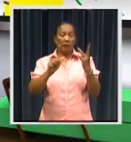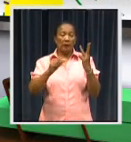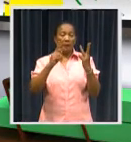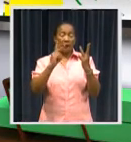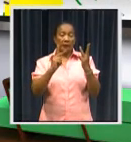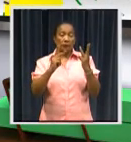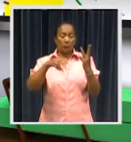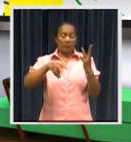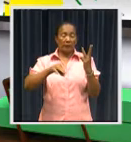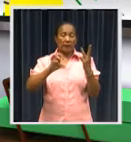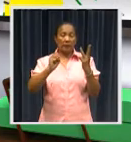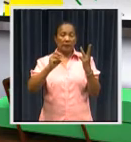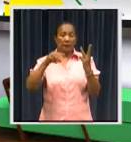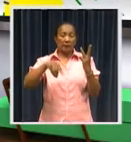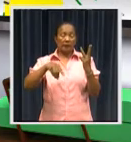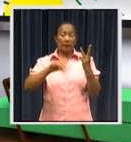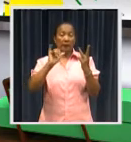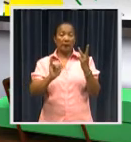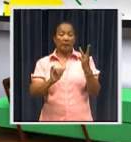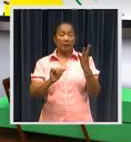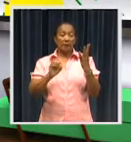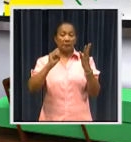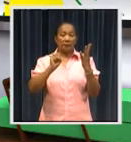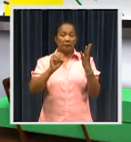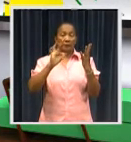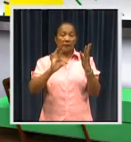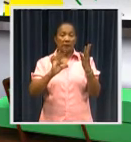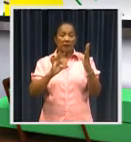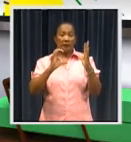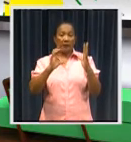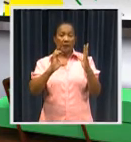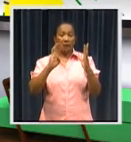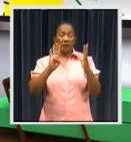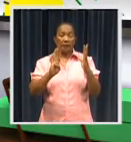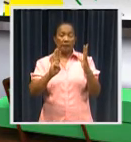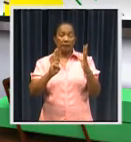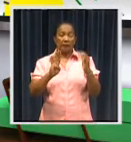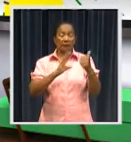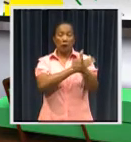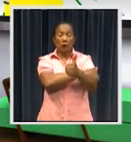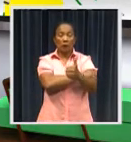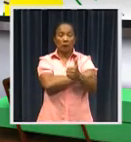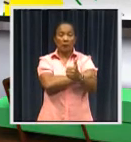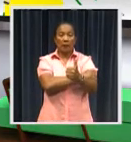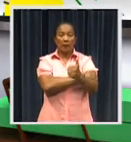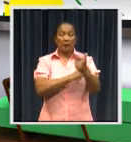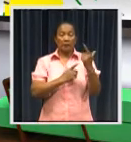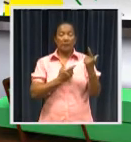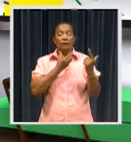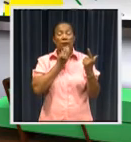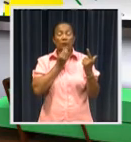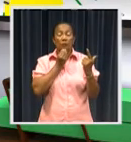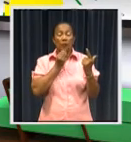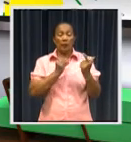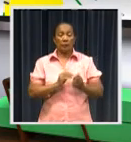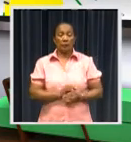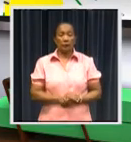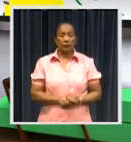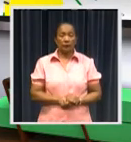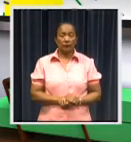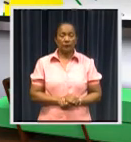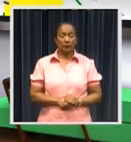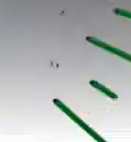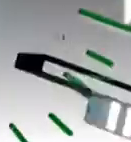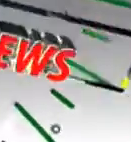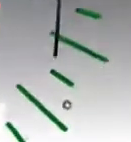Kumari Mathura, Kesho Persat Gangaram Pandey, Stefan Sang, Karel Breveld, Ronnie Brunswijk and Paul